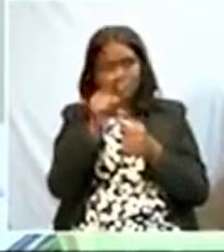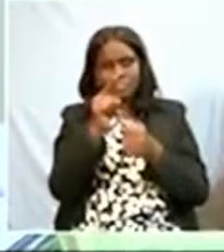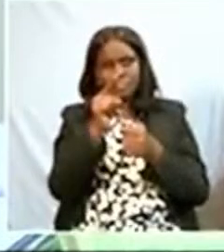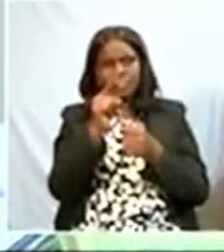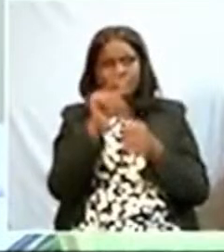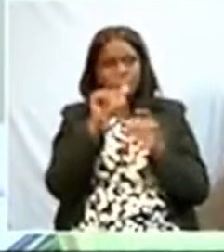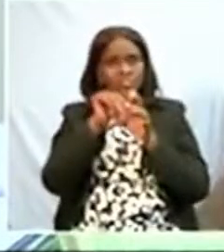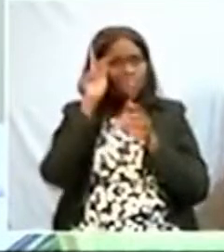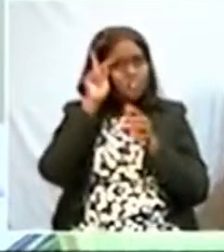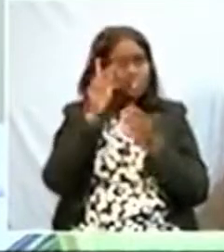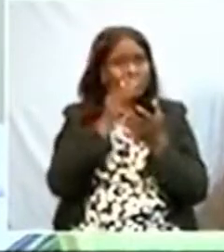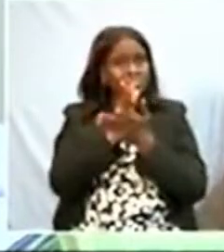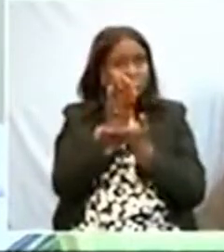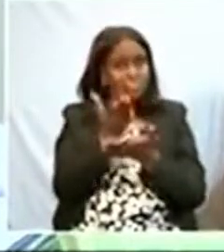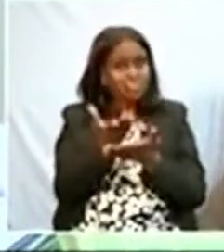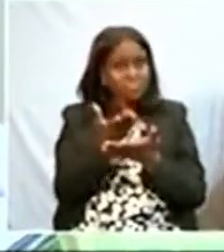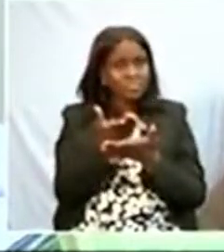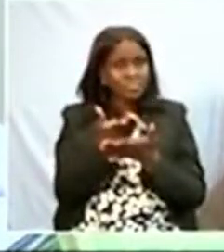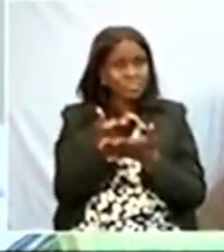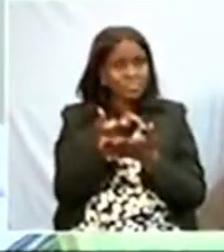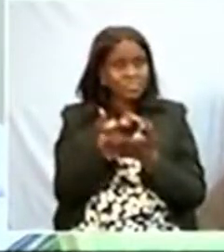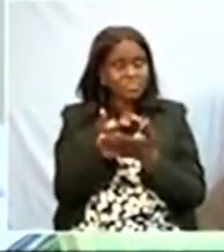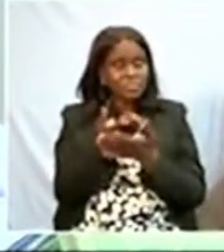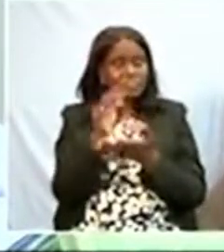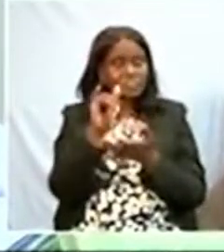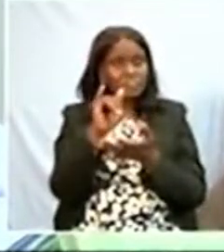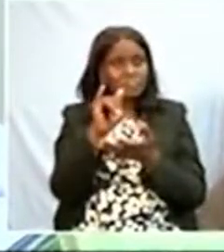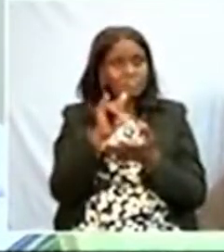It's in Kitwe, isn't it? Yeah.